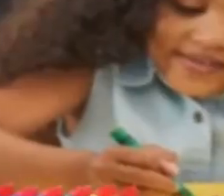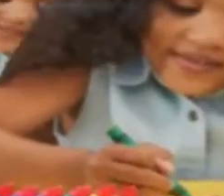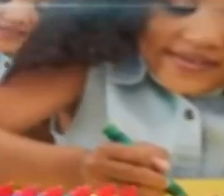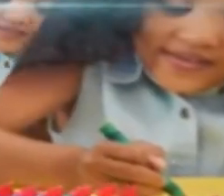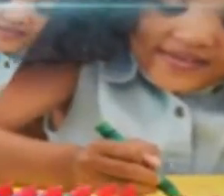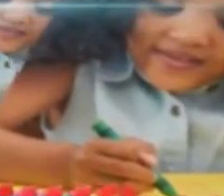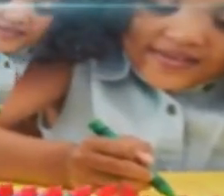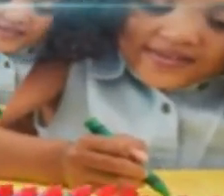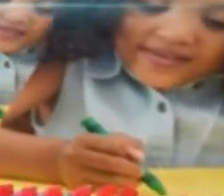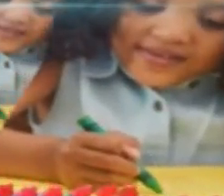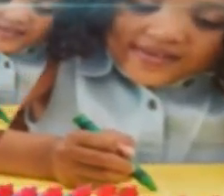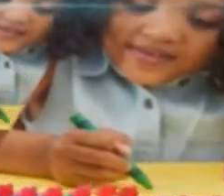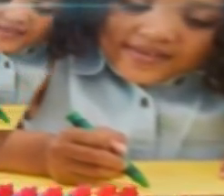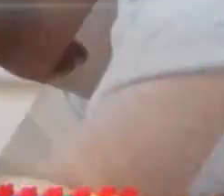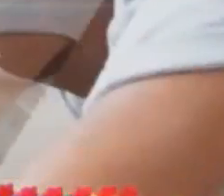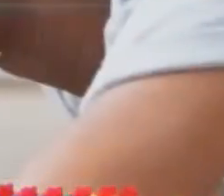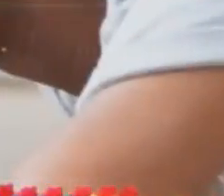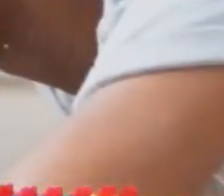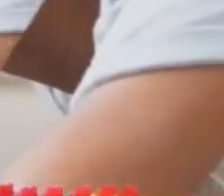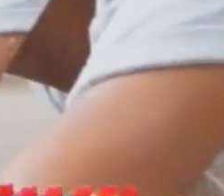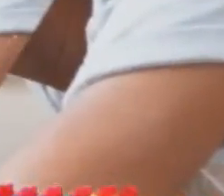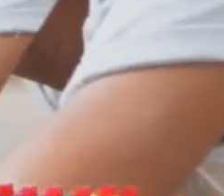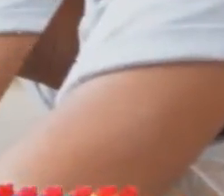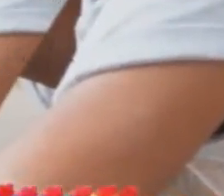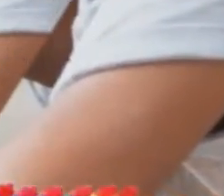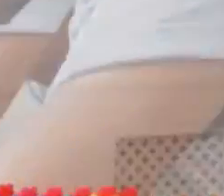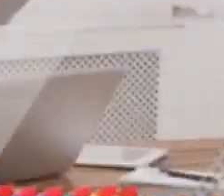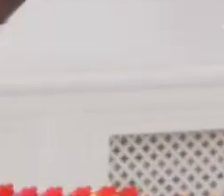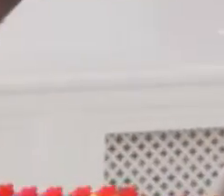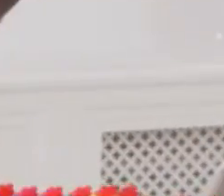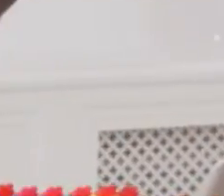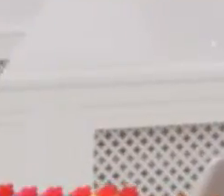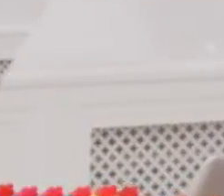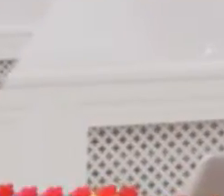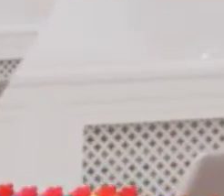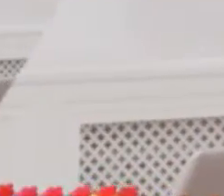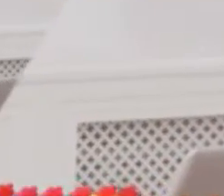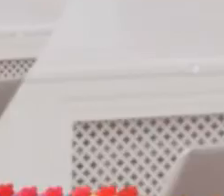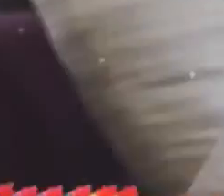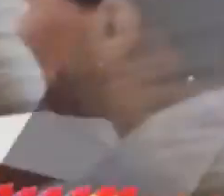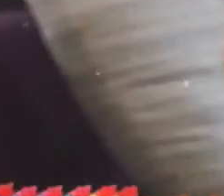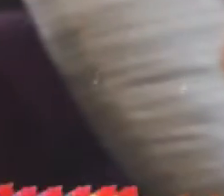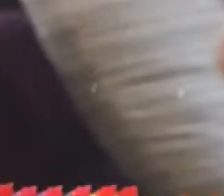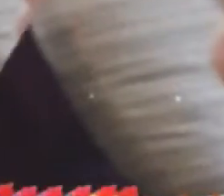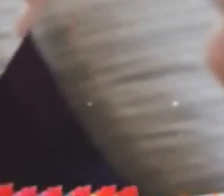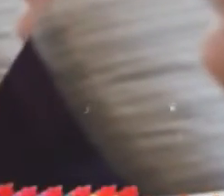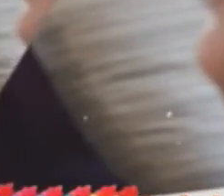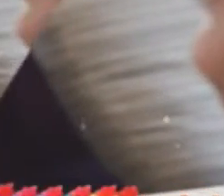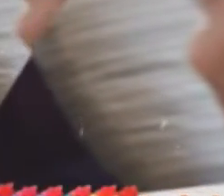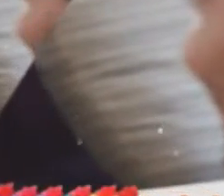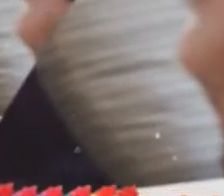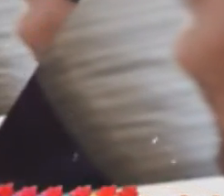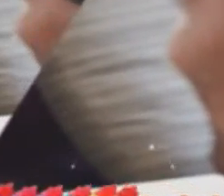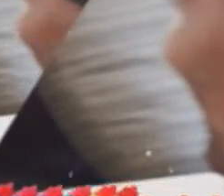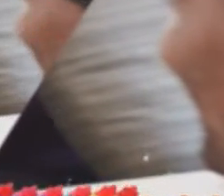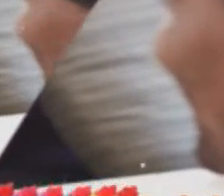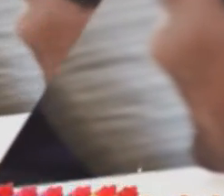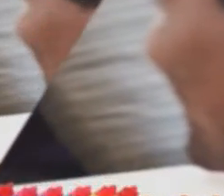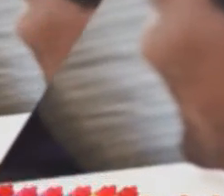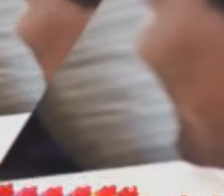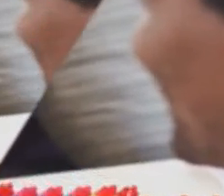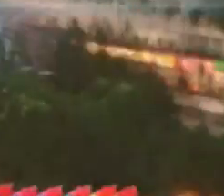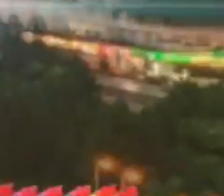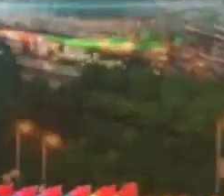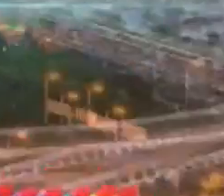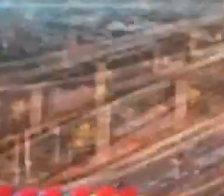We want you to relax and feel safe in your own home, at the office, in a restaurant, at the salon, or any